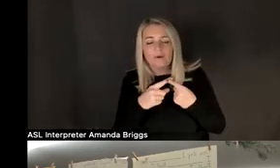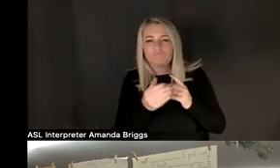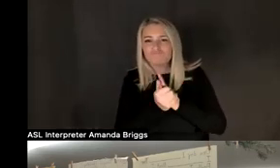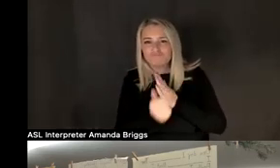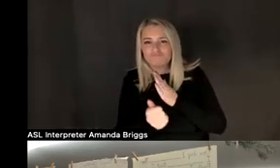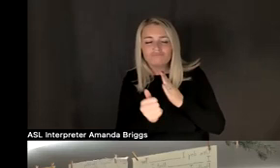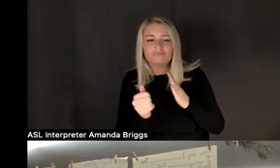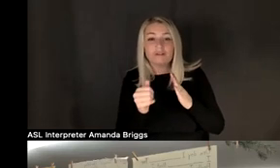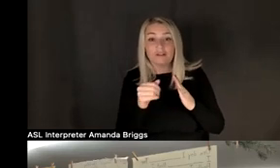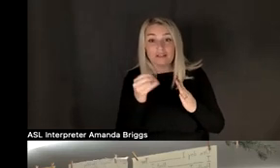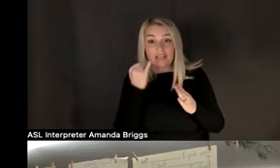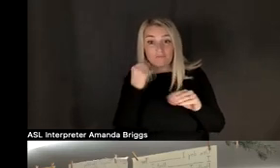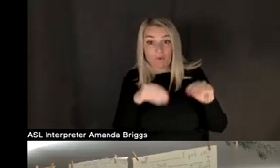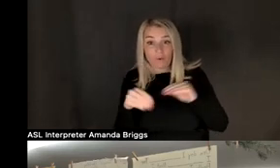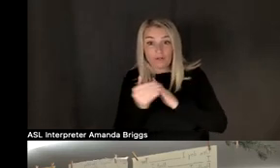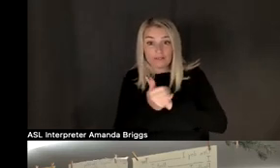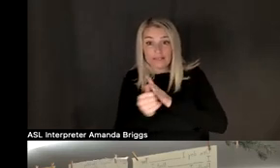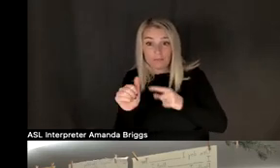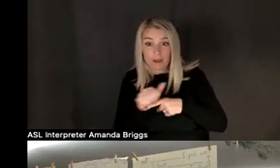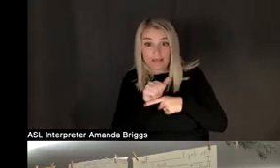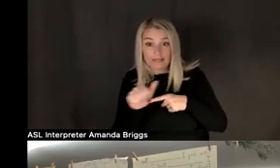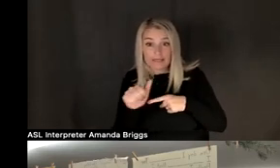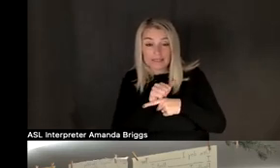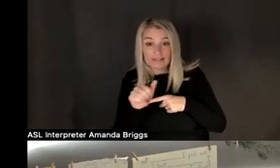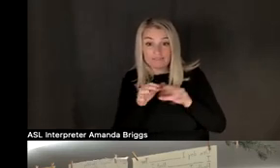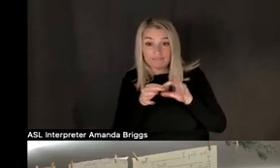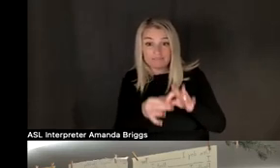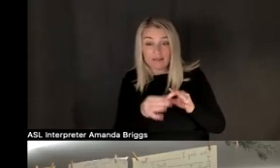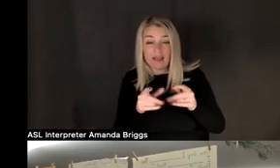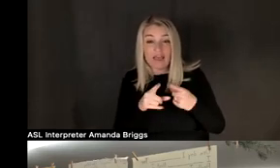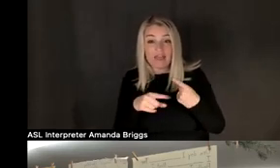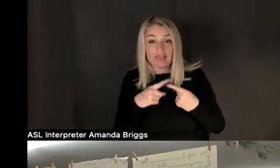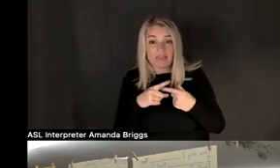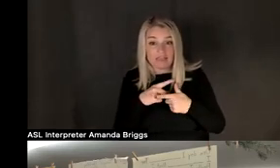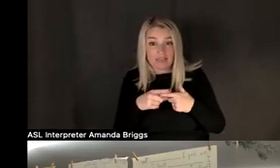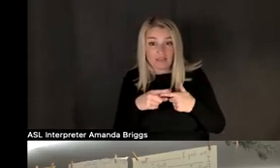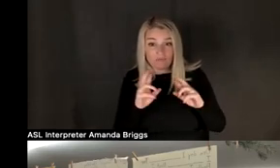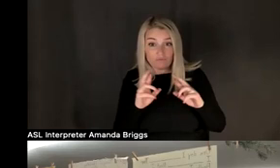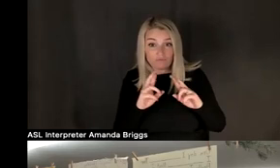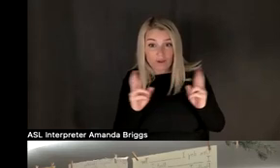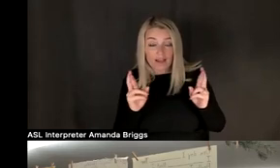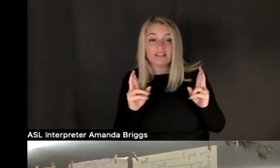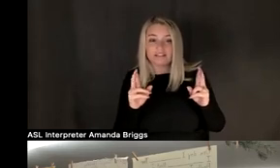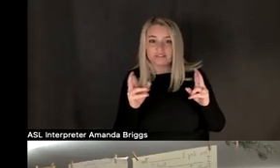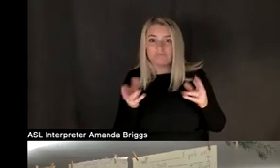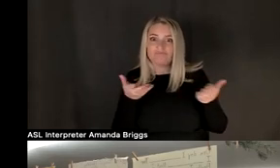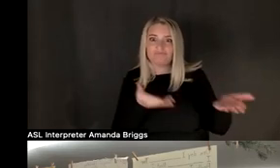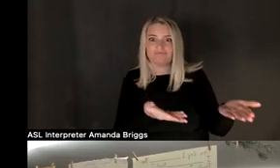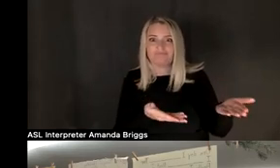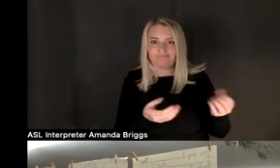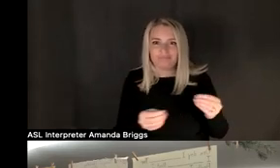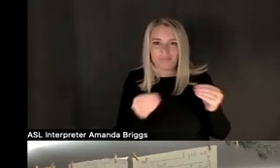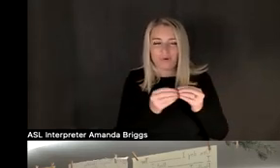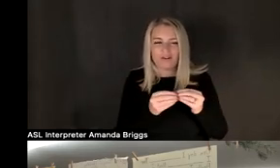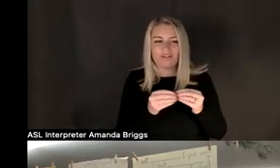practice that can help them get some practice with that. And then when they're ready, we can really give them what they need in terms of the reading intervention. So it's